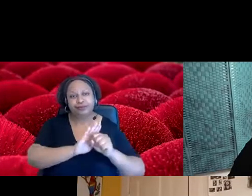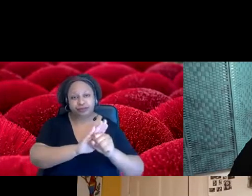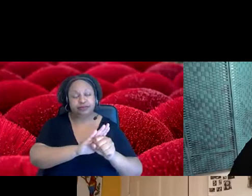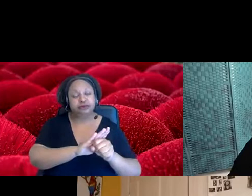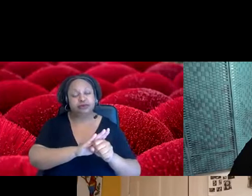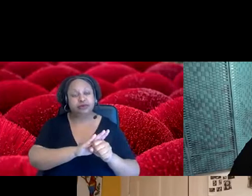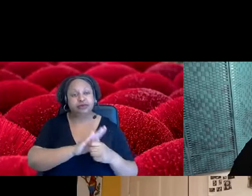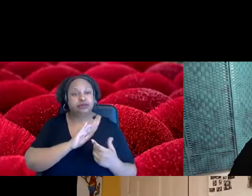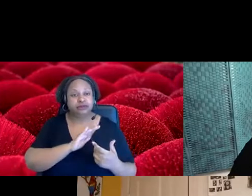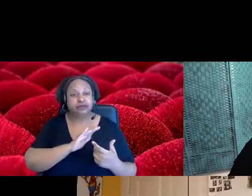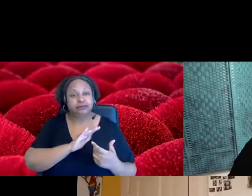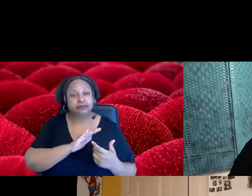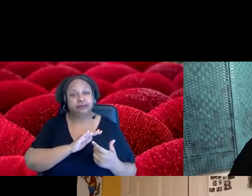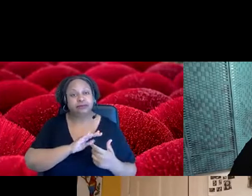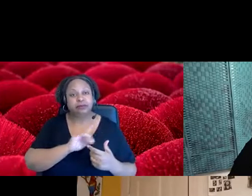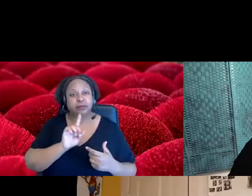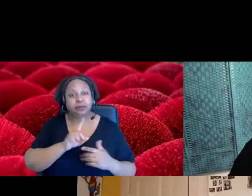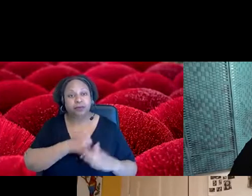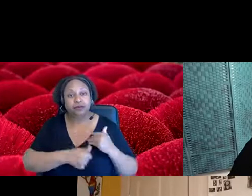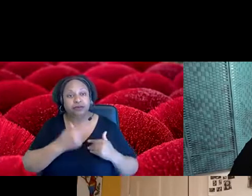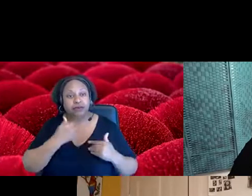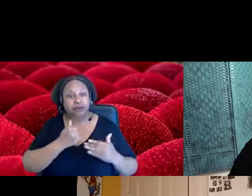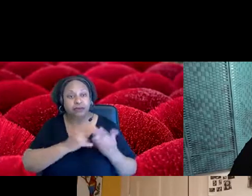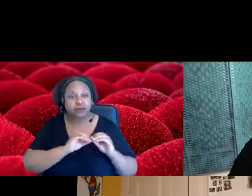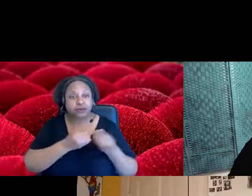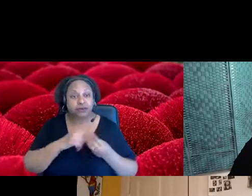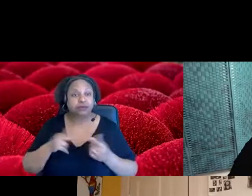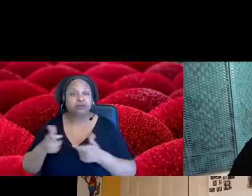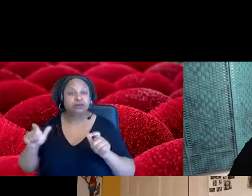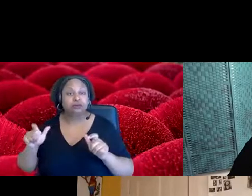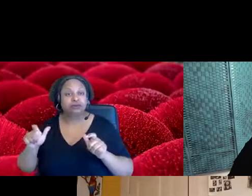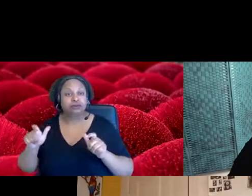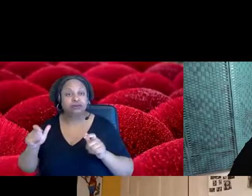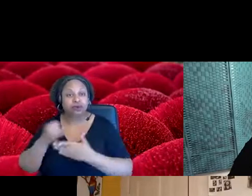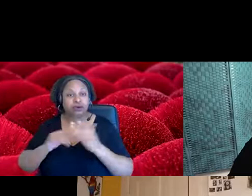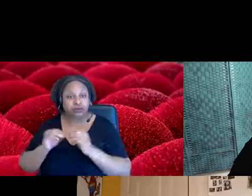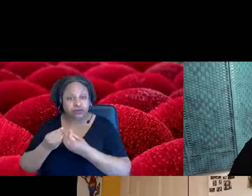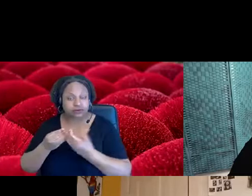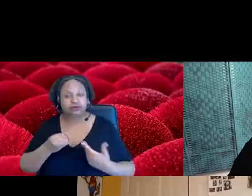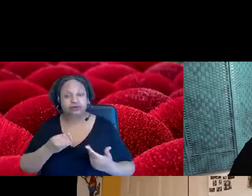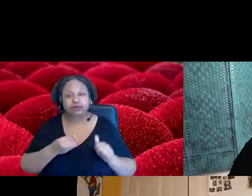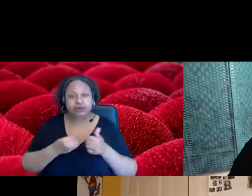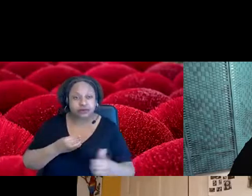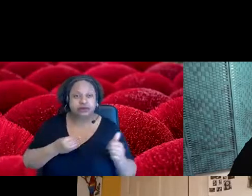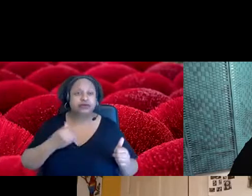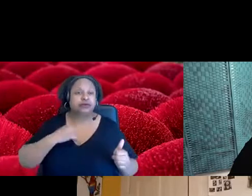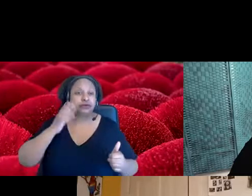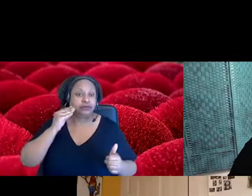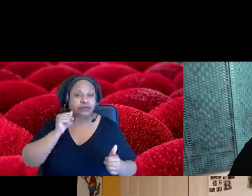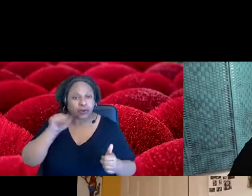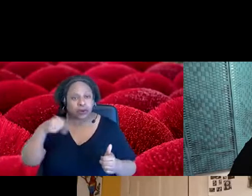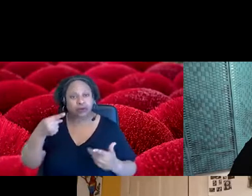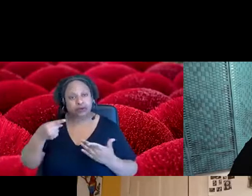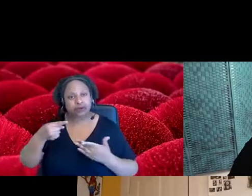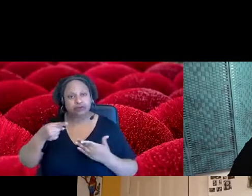organizations, you know, and that have experience outside of academia, in the community, in